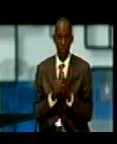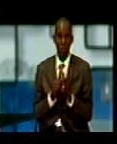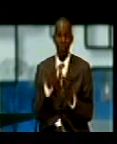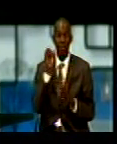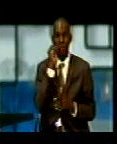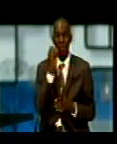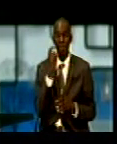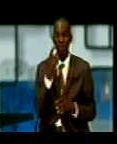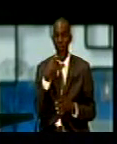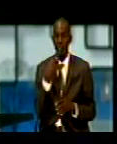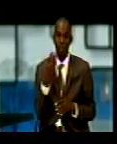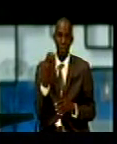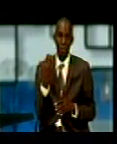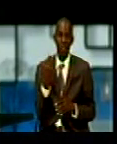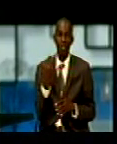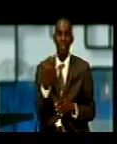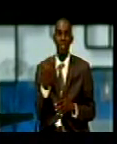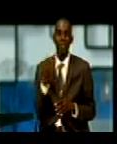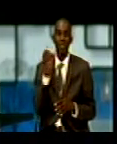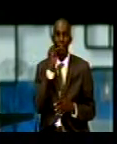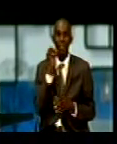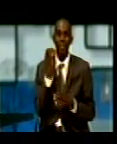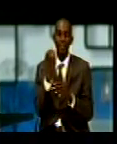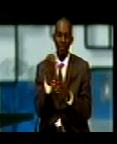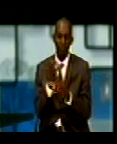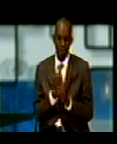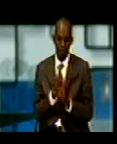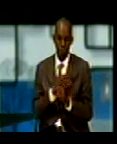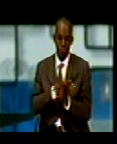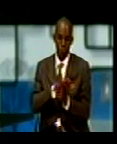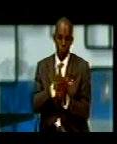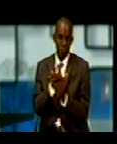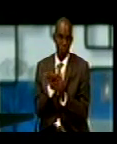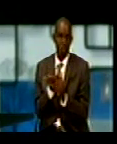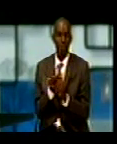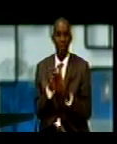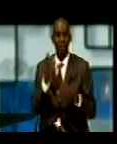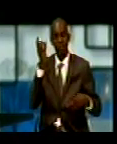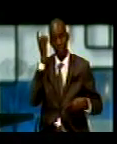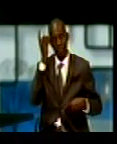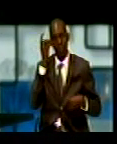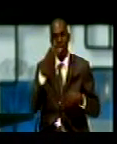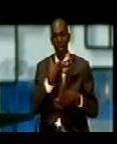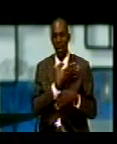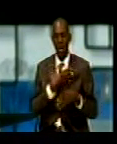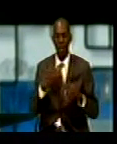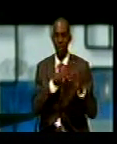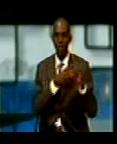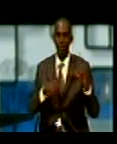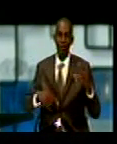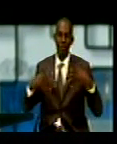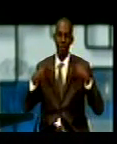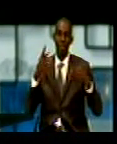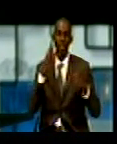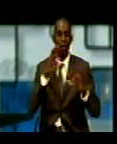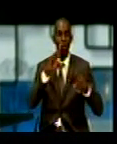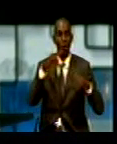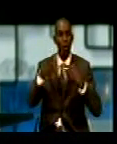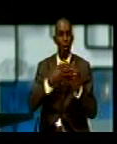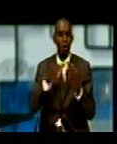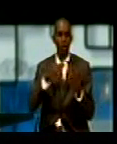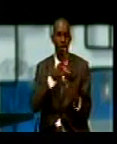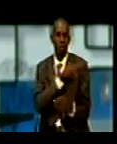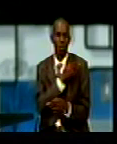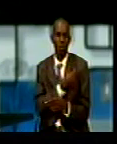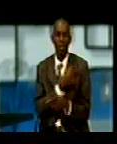She said, I was coronavirus positive and the Lord healed me. I went back to the hospital and I